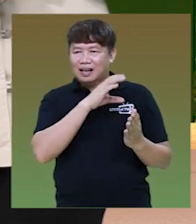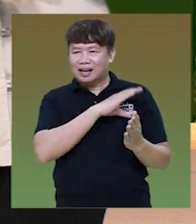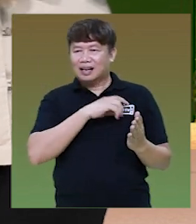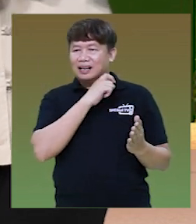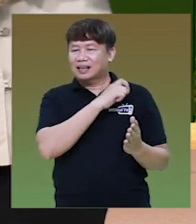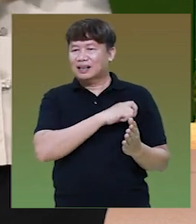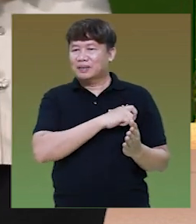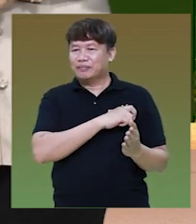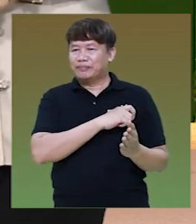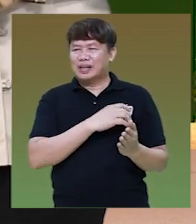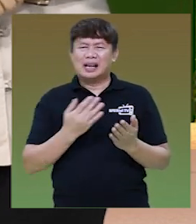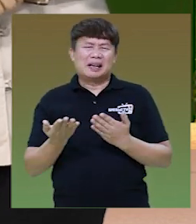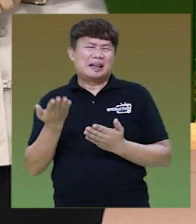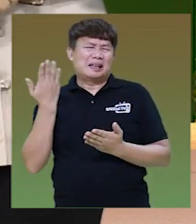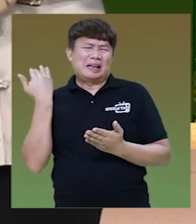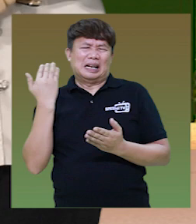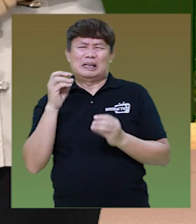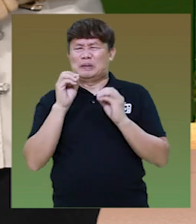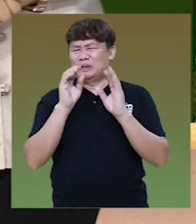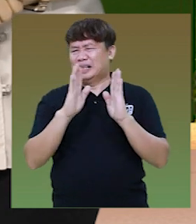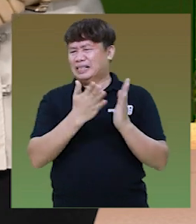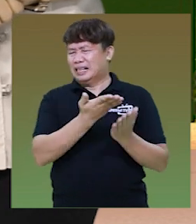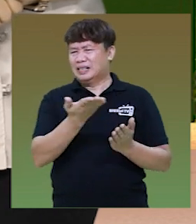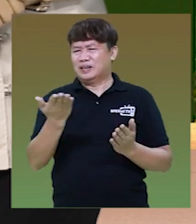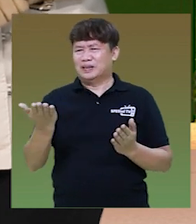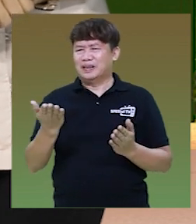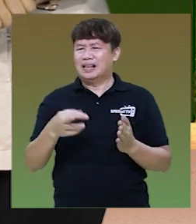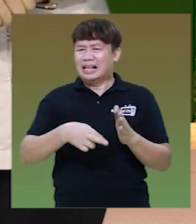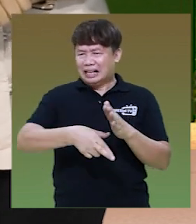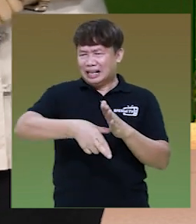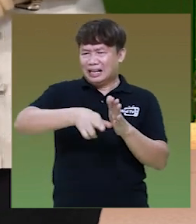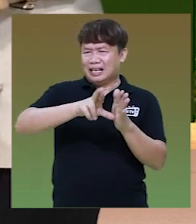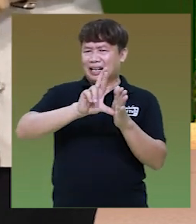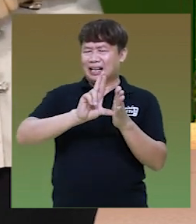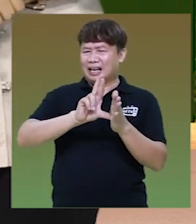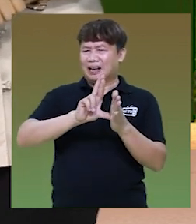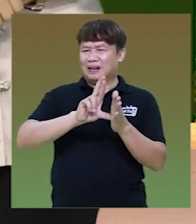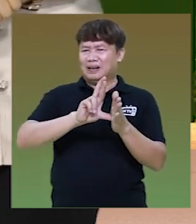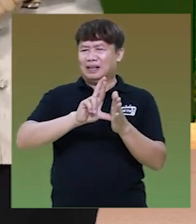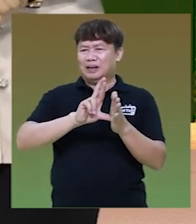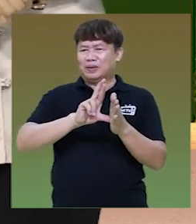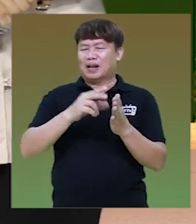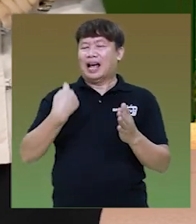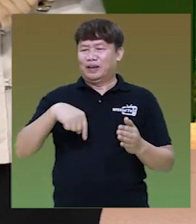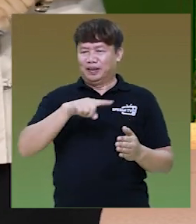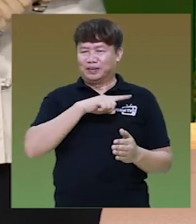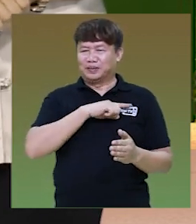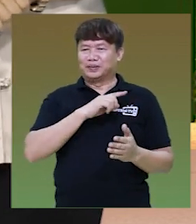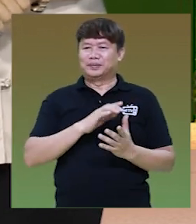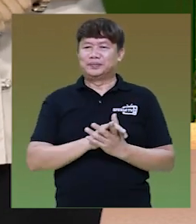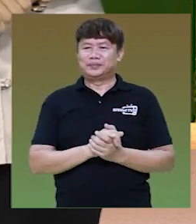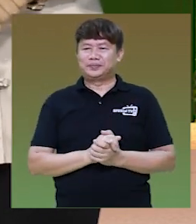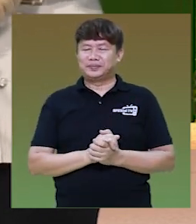you on the previous lesson. Let us review what it is.